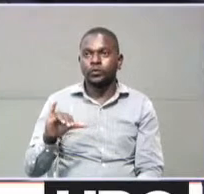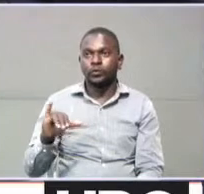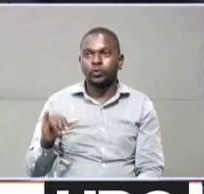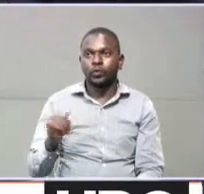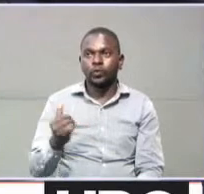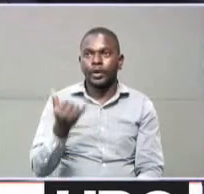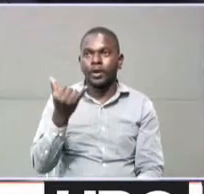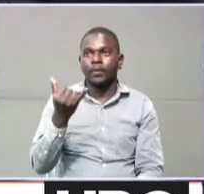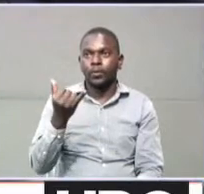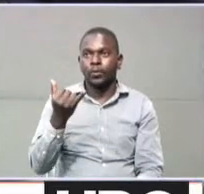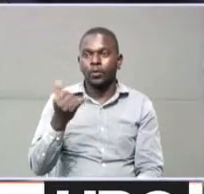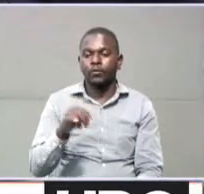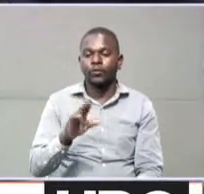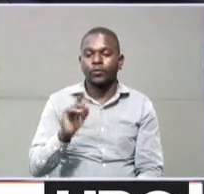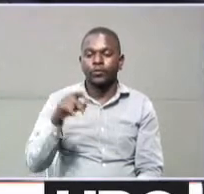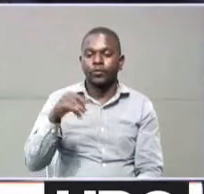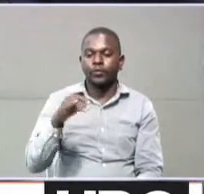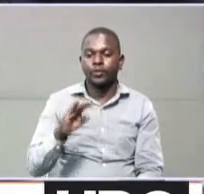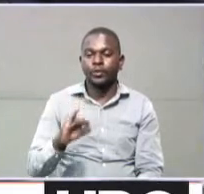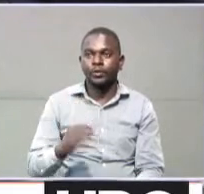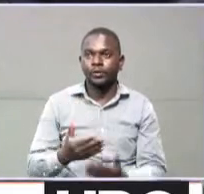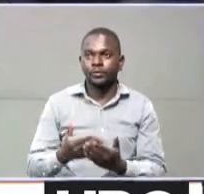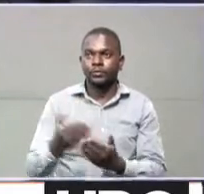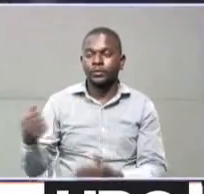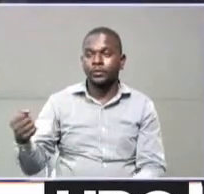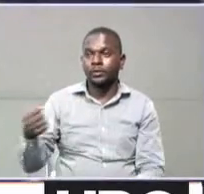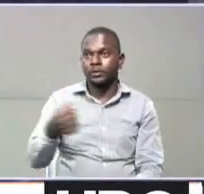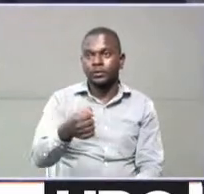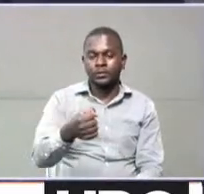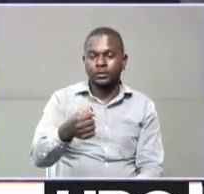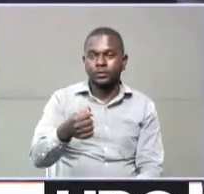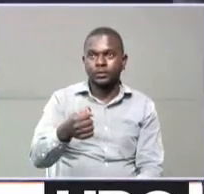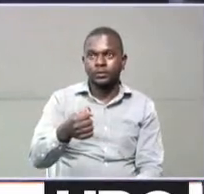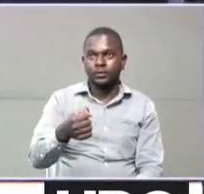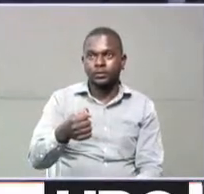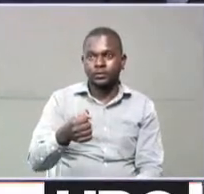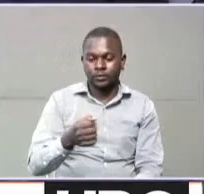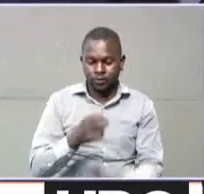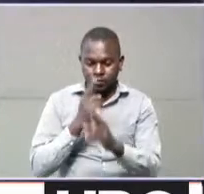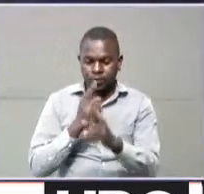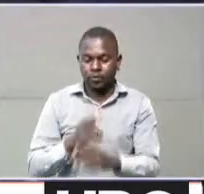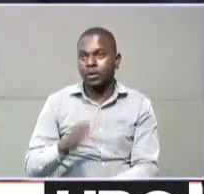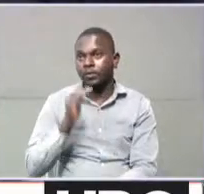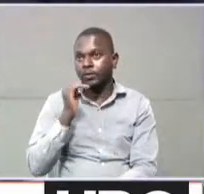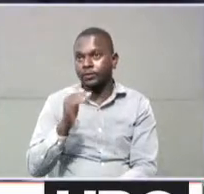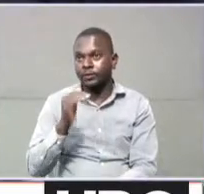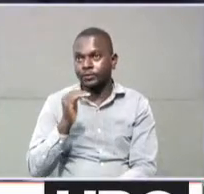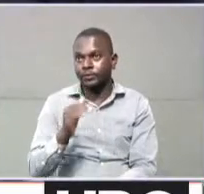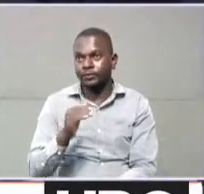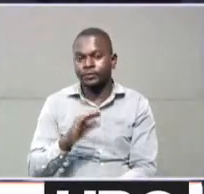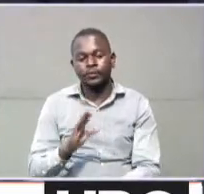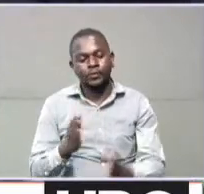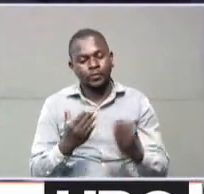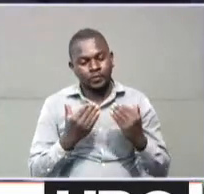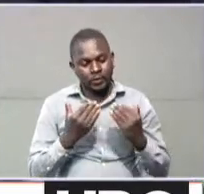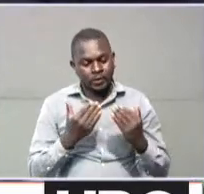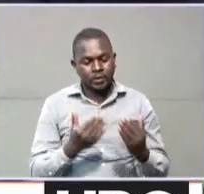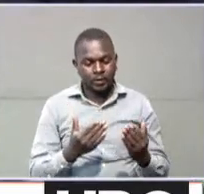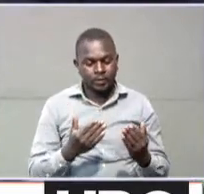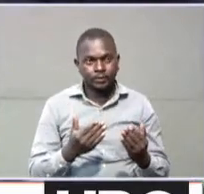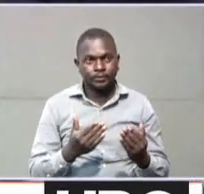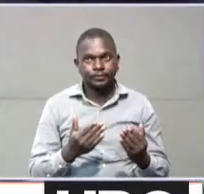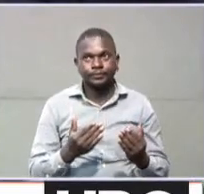of upc i beg to designate a right honorable speaker thank you